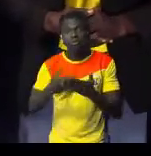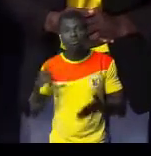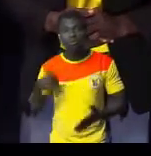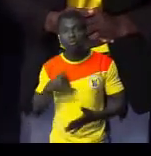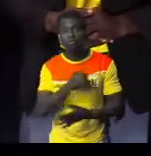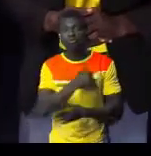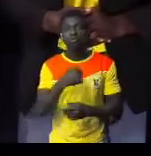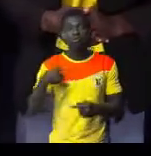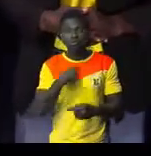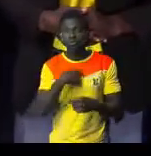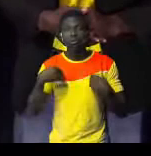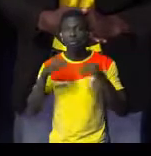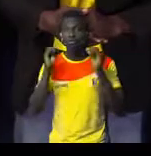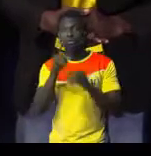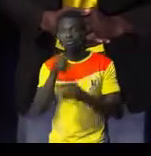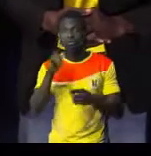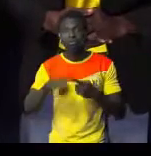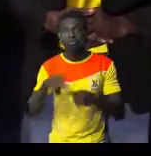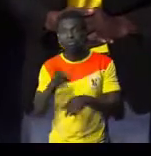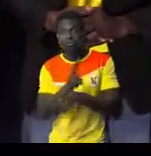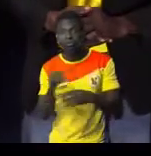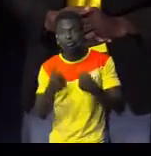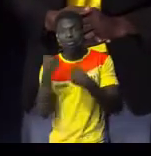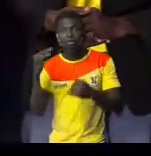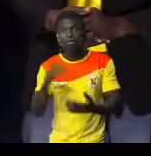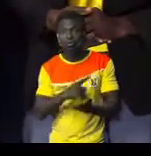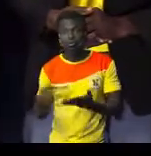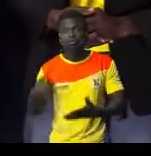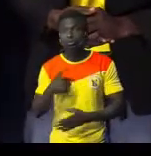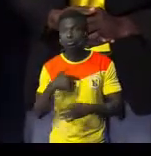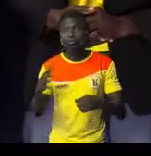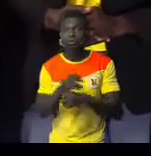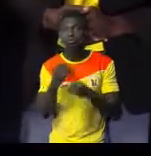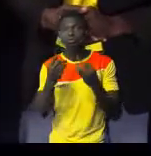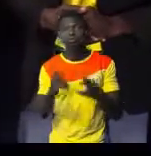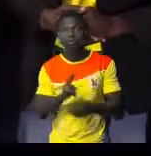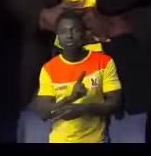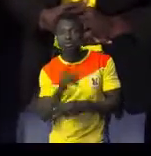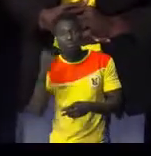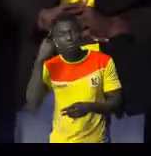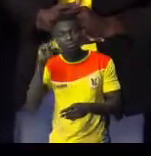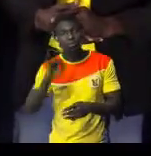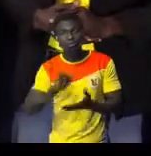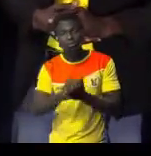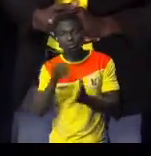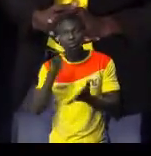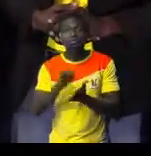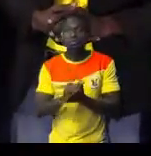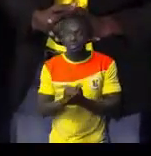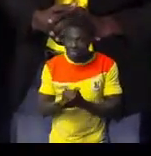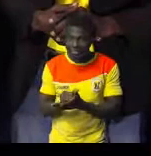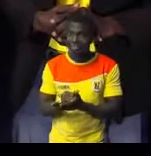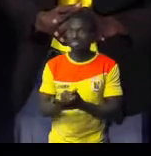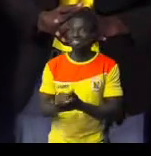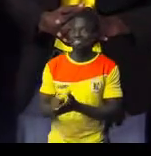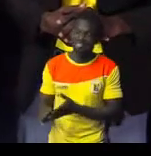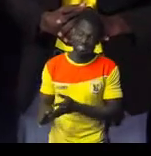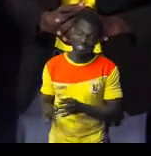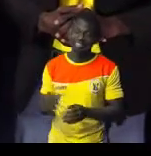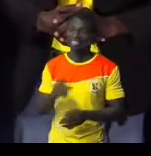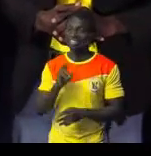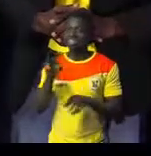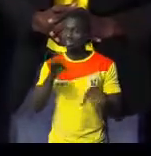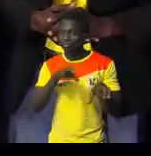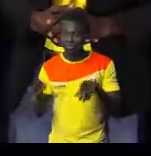we have taught you. Now for the video challenge of the week. We received a lot of videos concerning those that mimicked Uncle